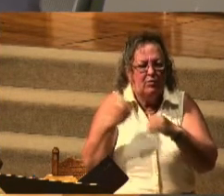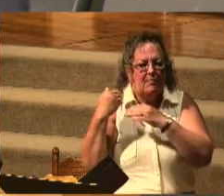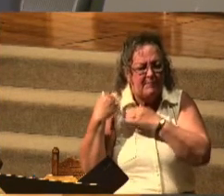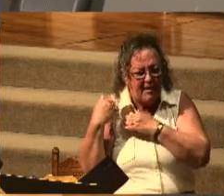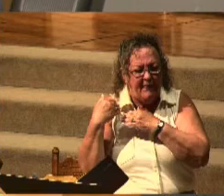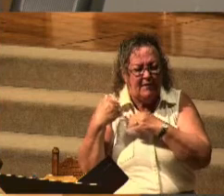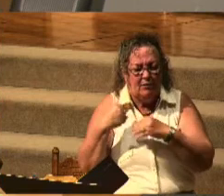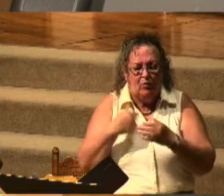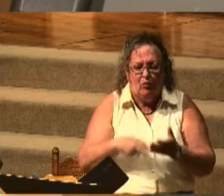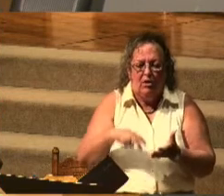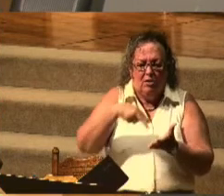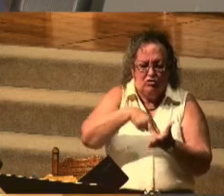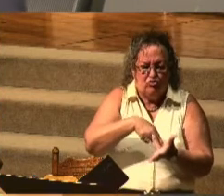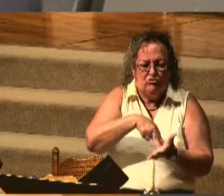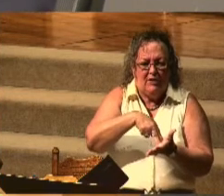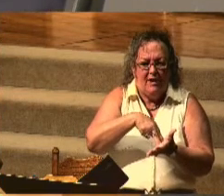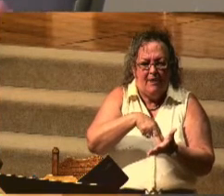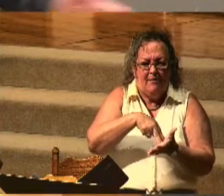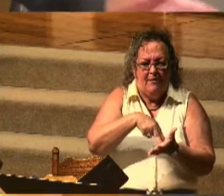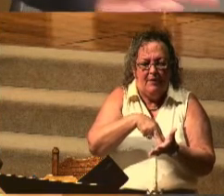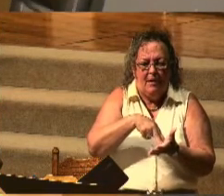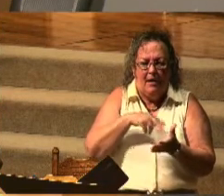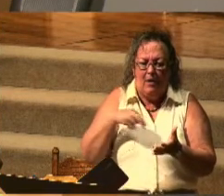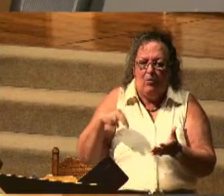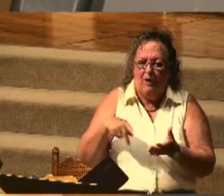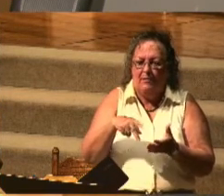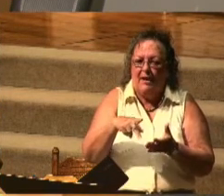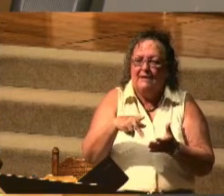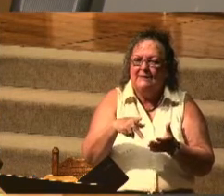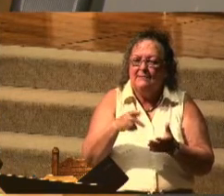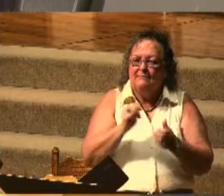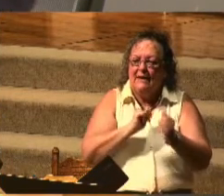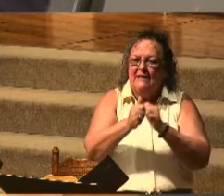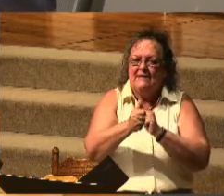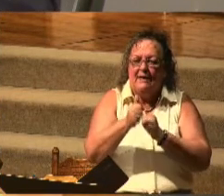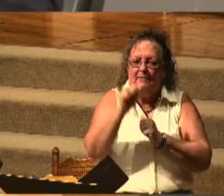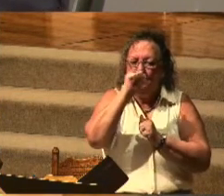We got up from our knees. I walked back past that beer place.